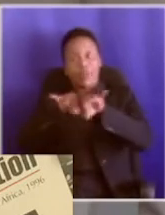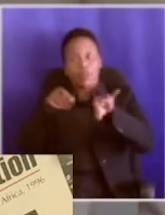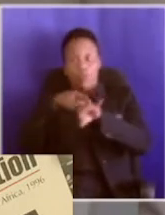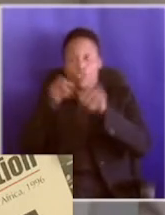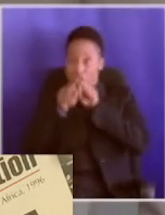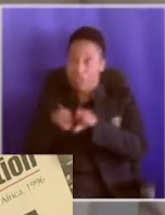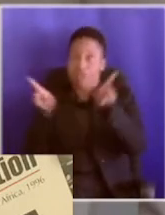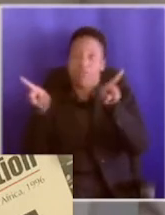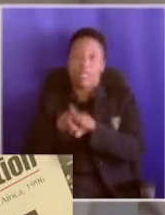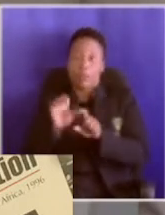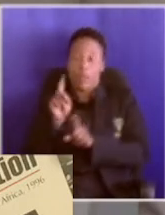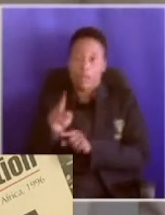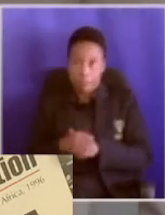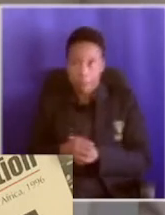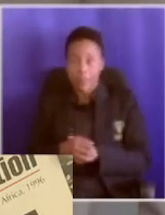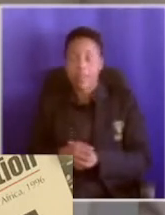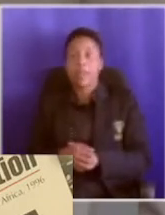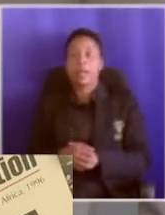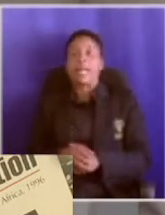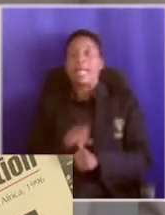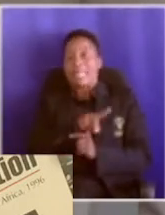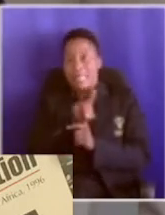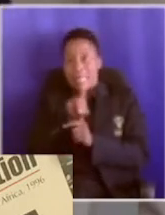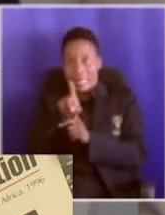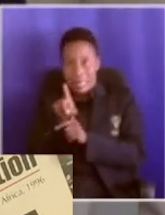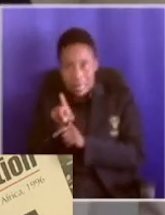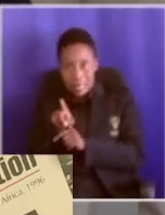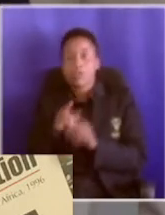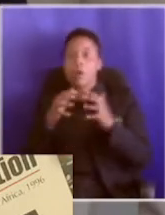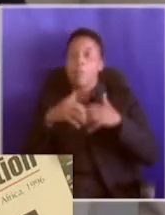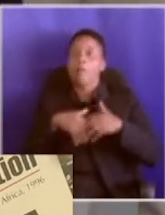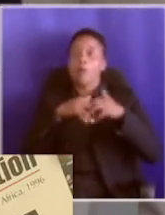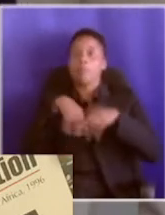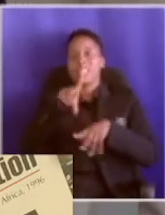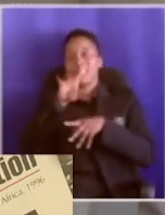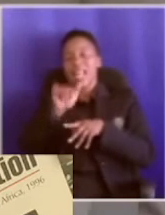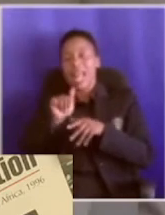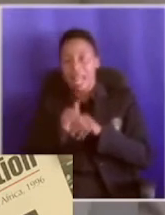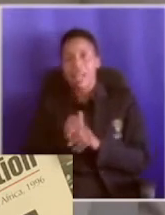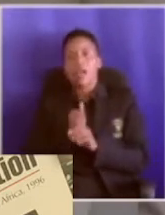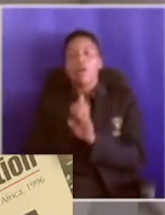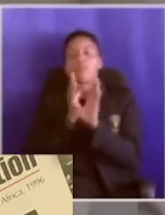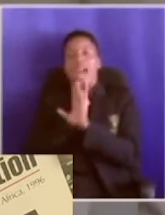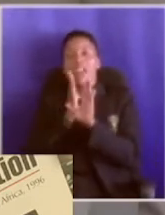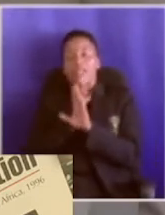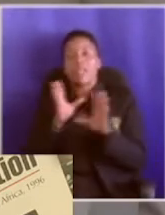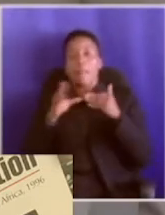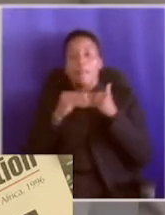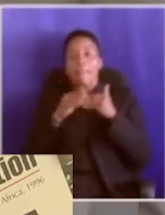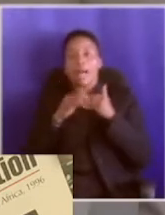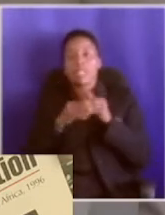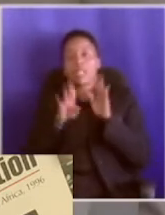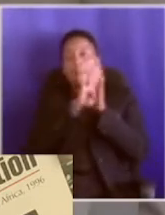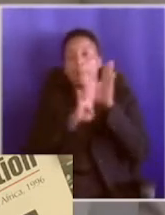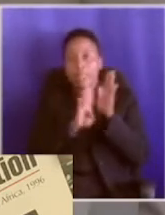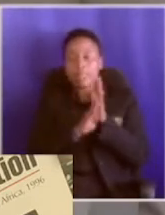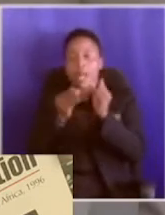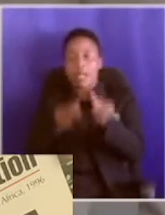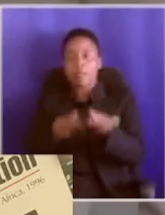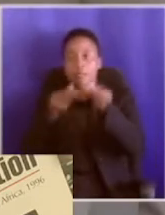General. These aspects will form a part of a DA's private members' bill that will be tabled in the